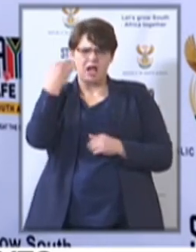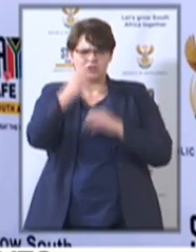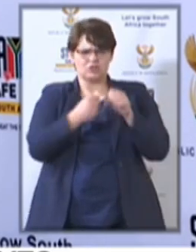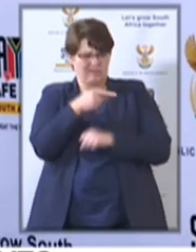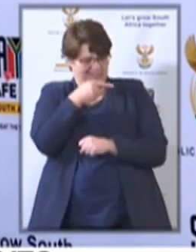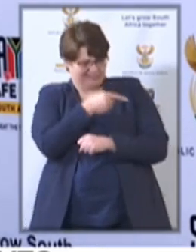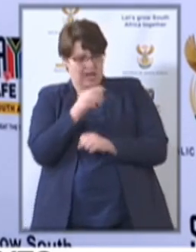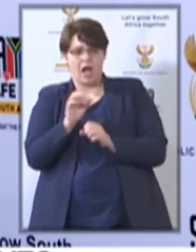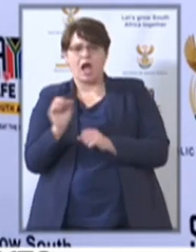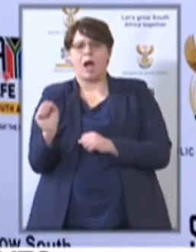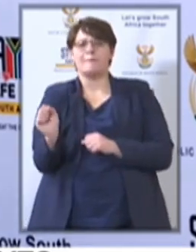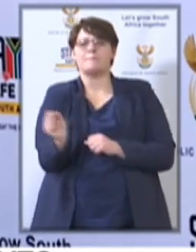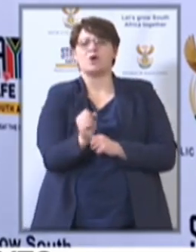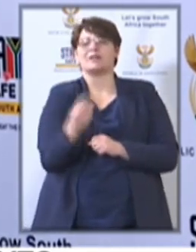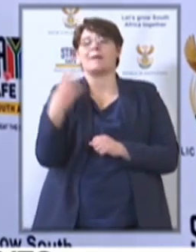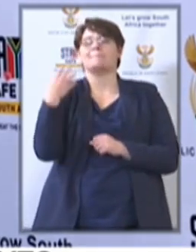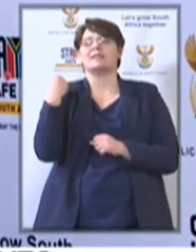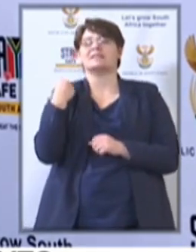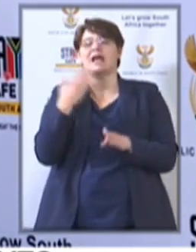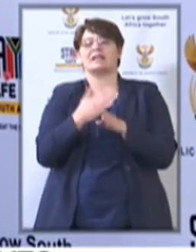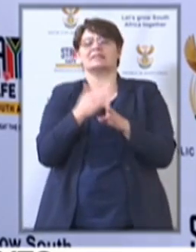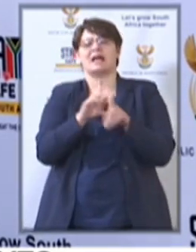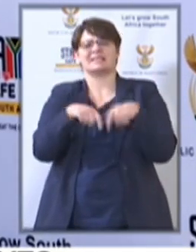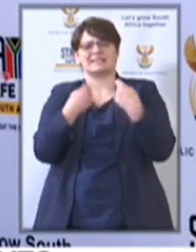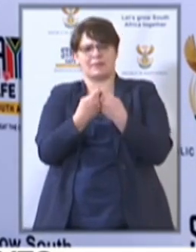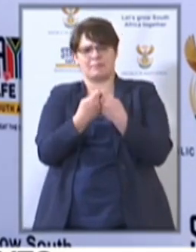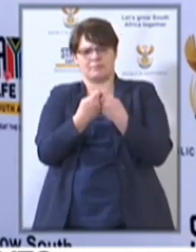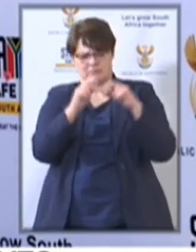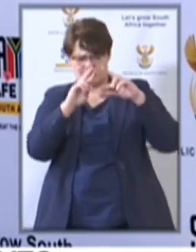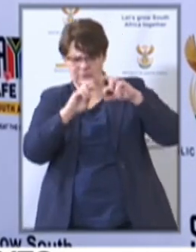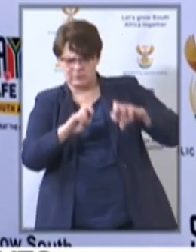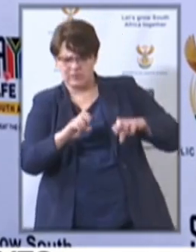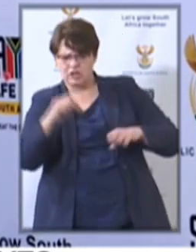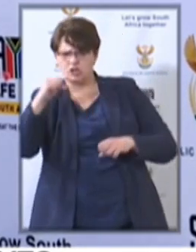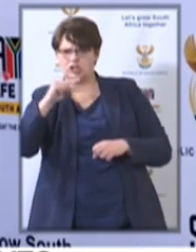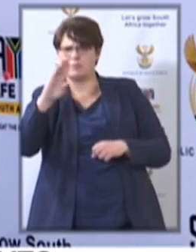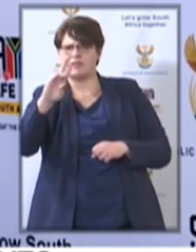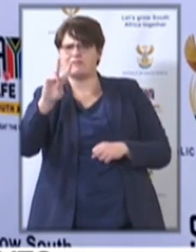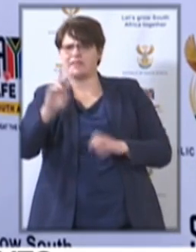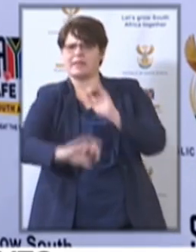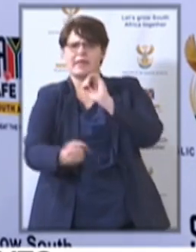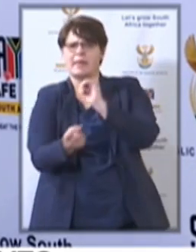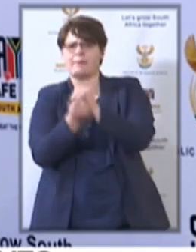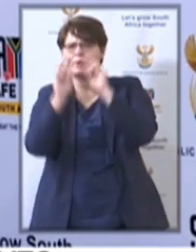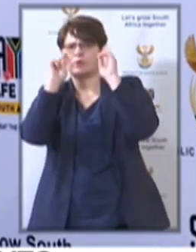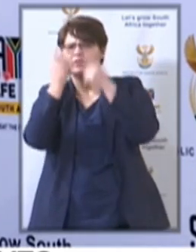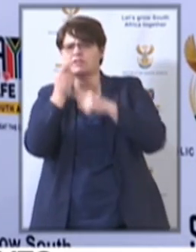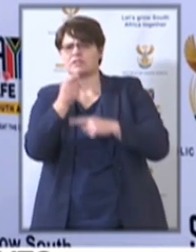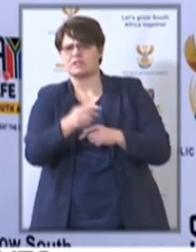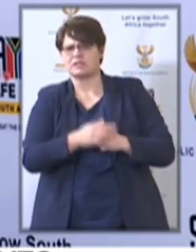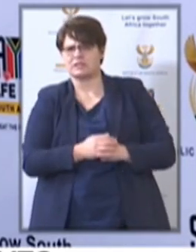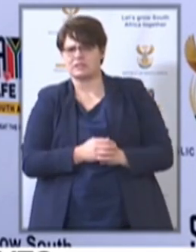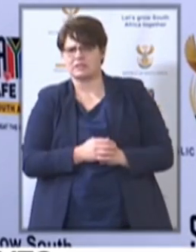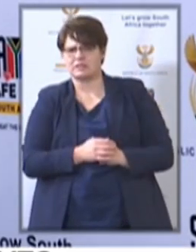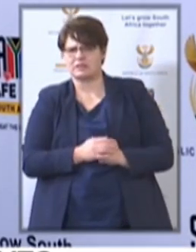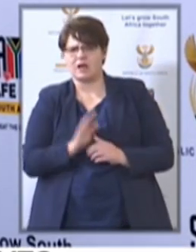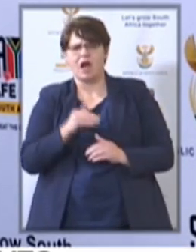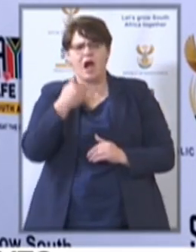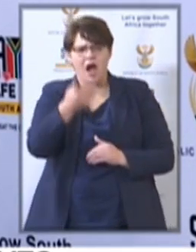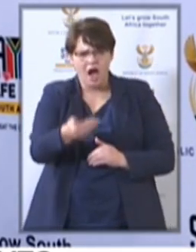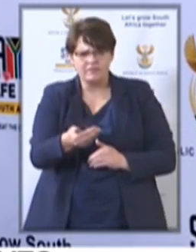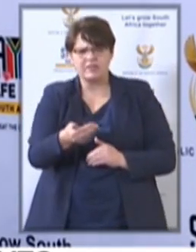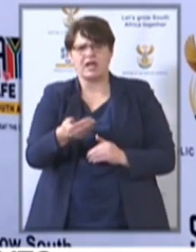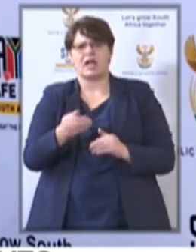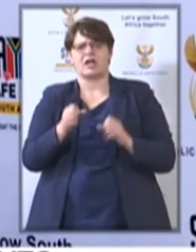appointed a ministerial task team to look into this question of gender-based violence in post-school education and